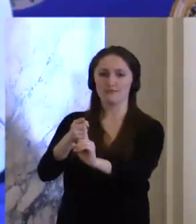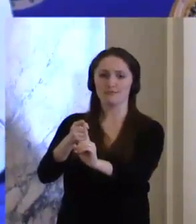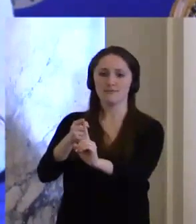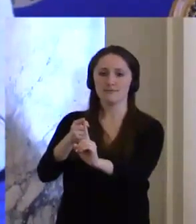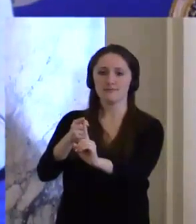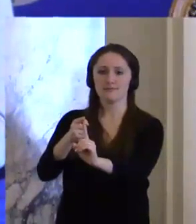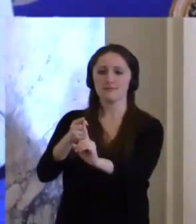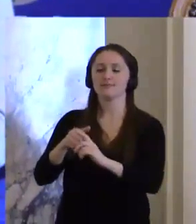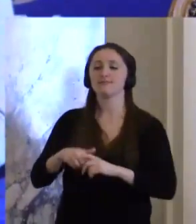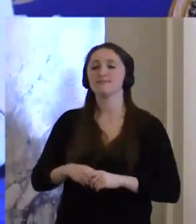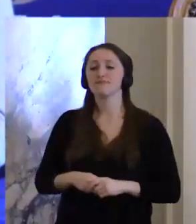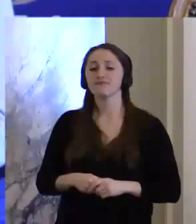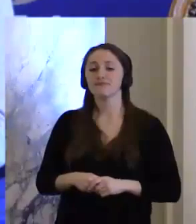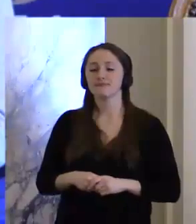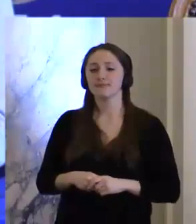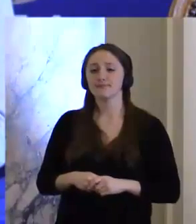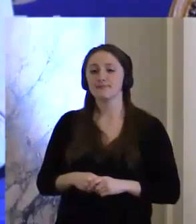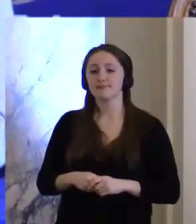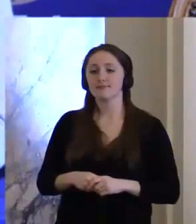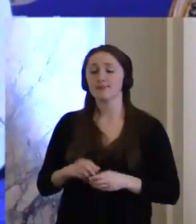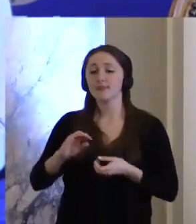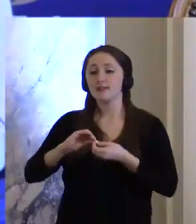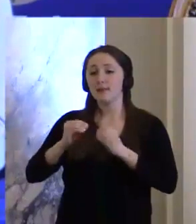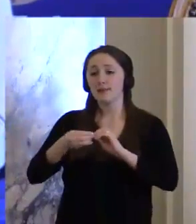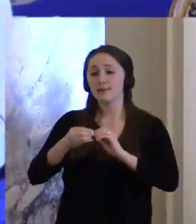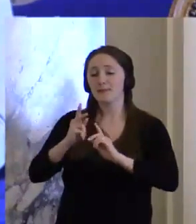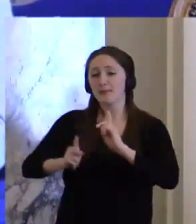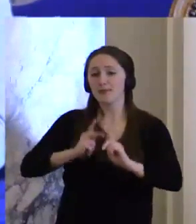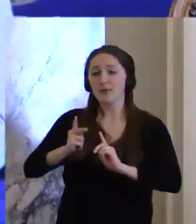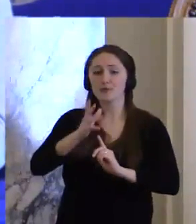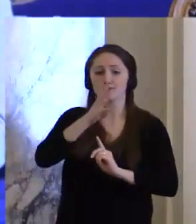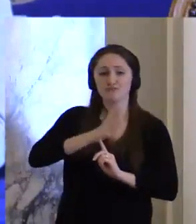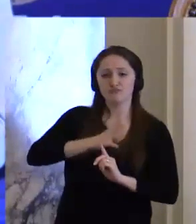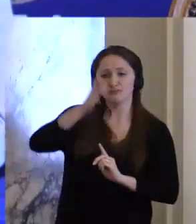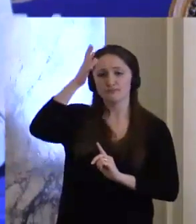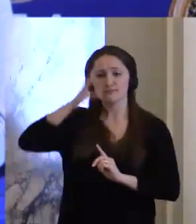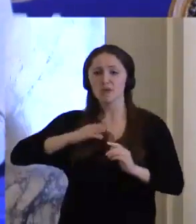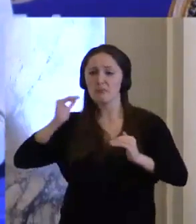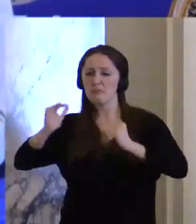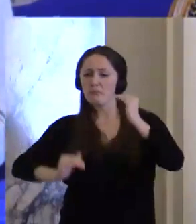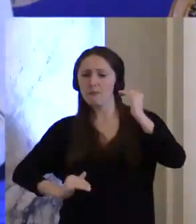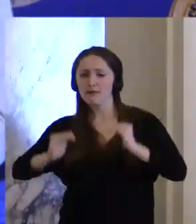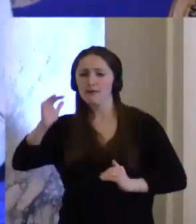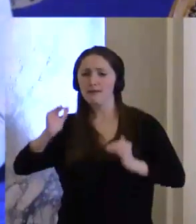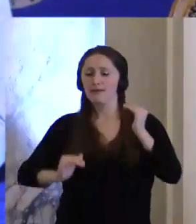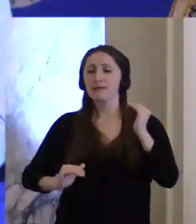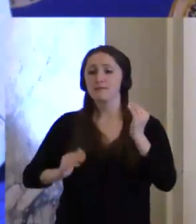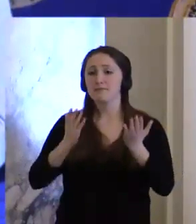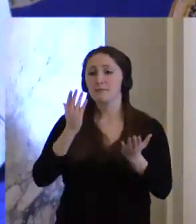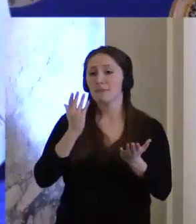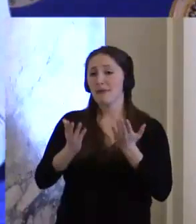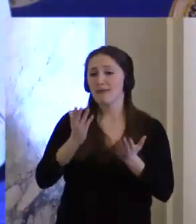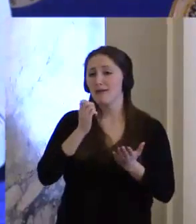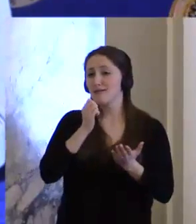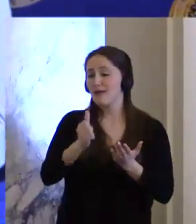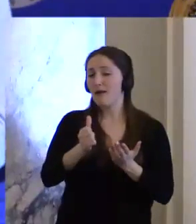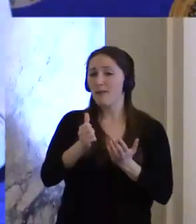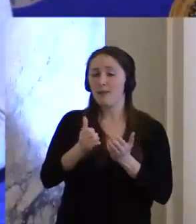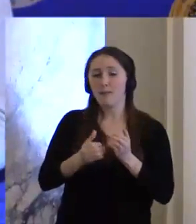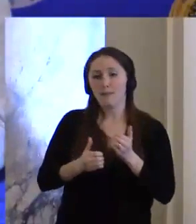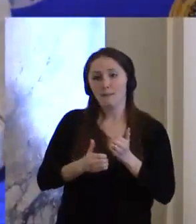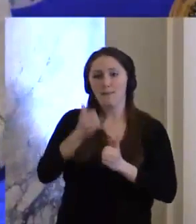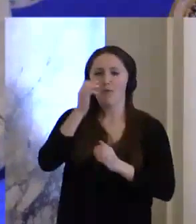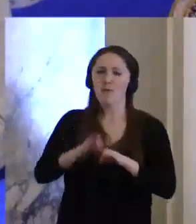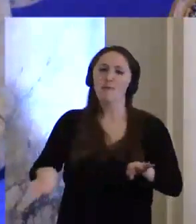where the composition of the gender balance may not necessarily be the biggest element